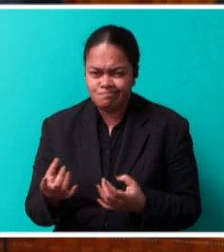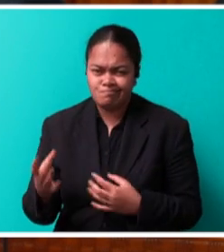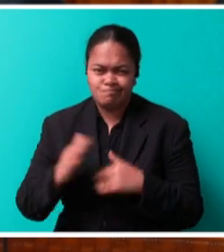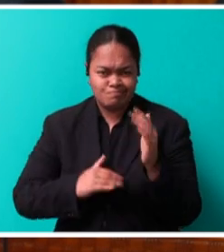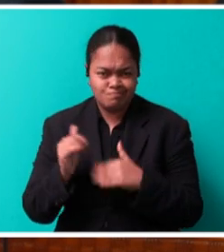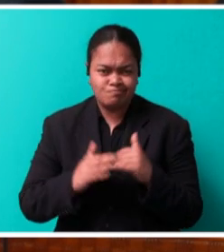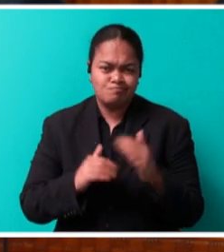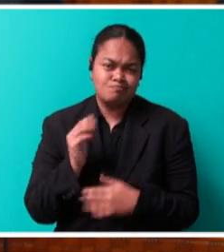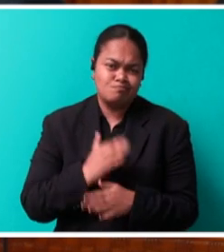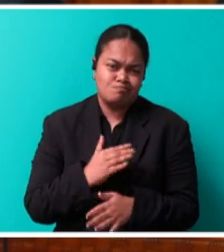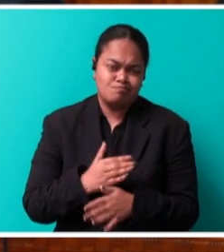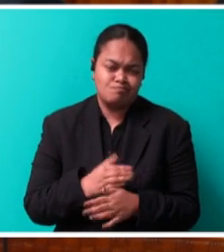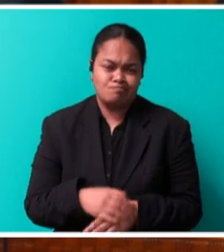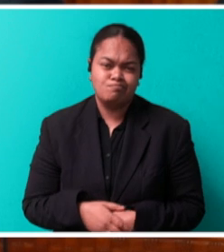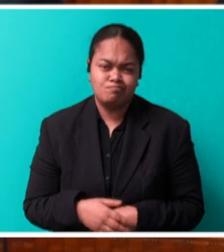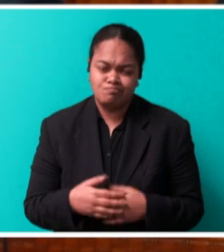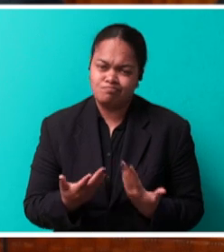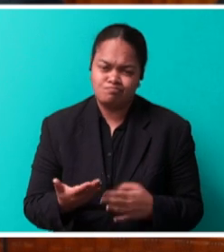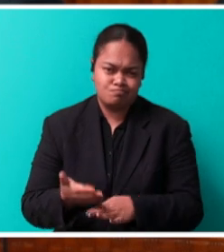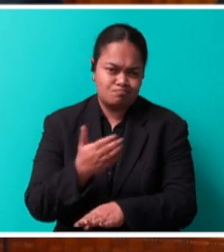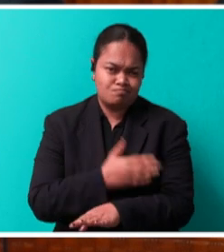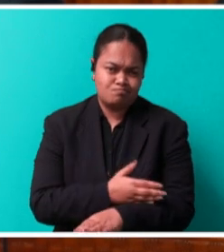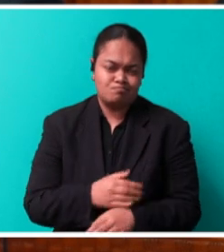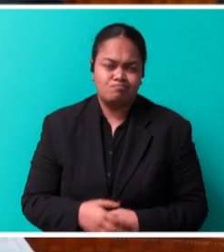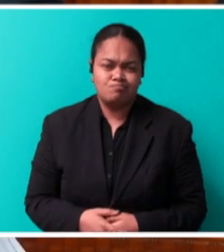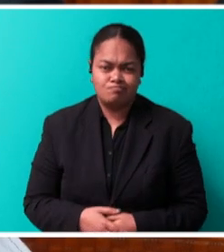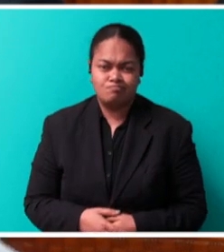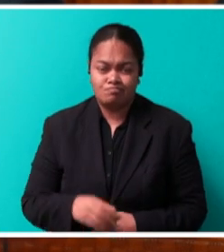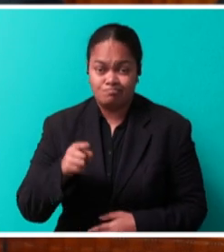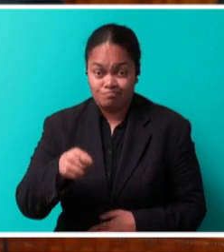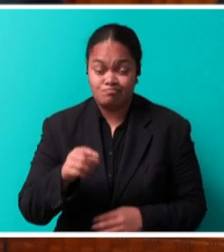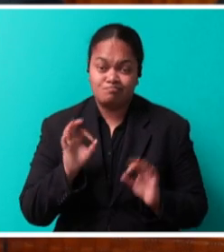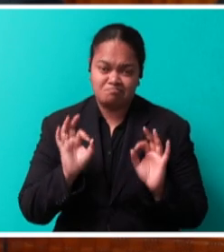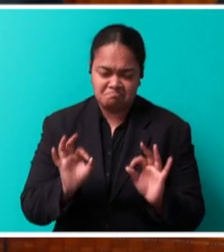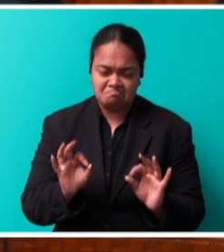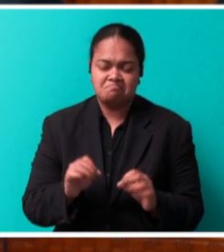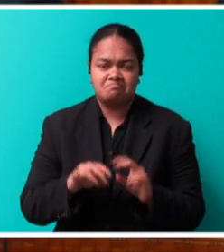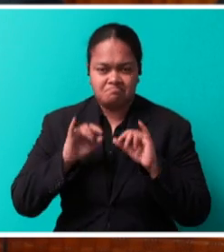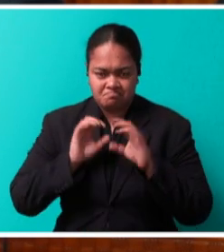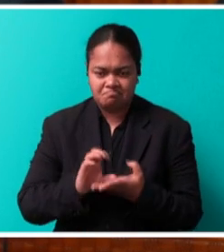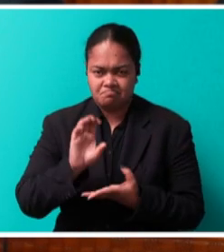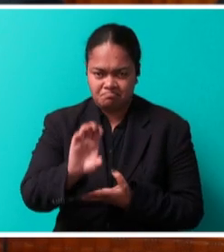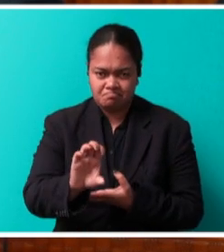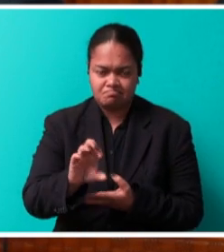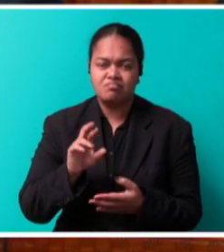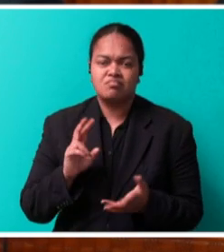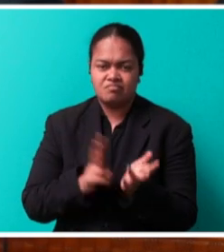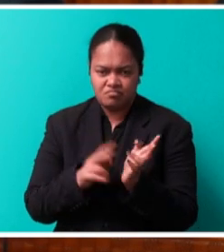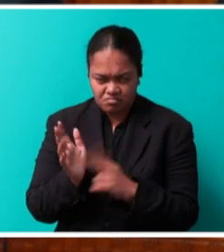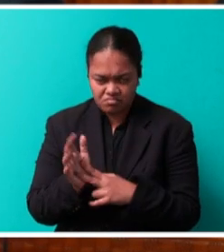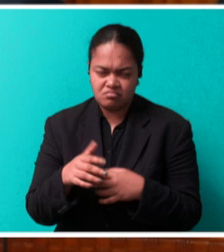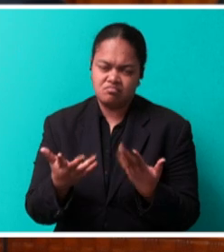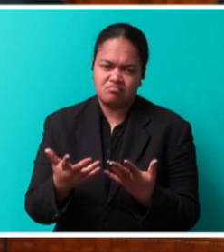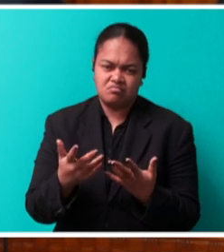infrastructure works well advanced. The project represents a significant investment in rural energy, rural development,